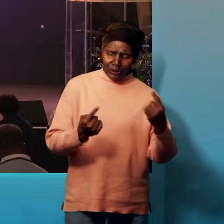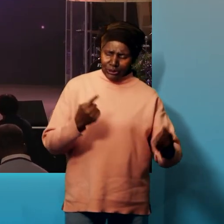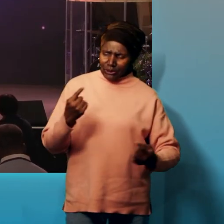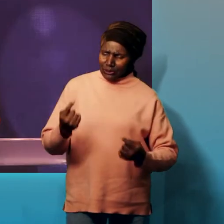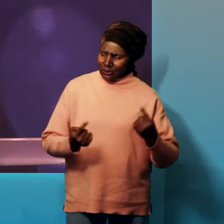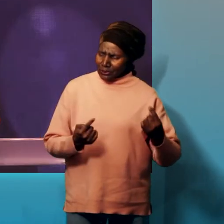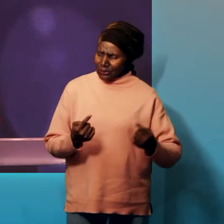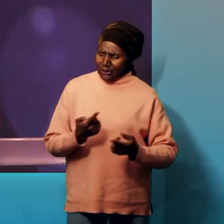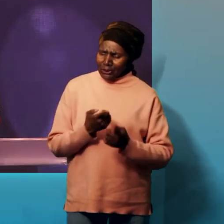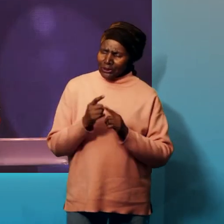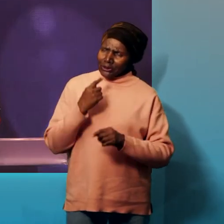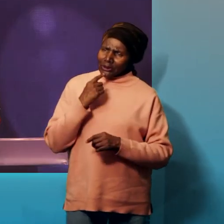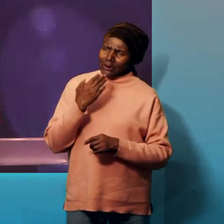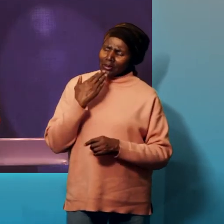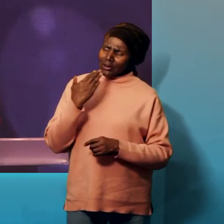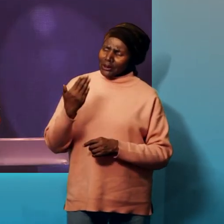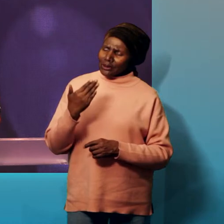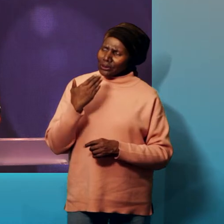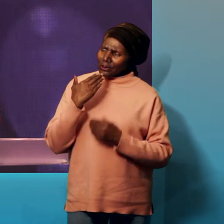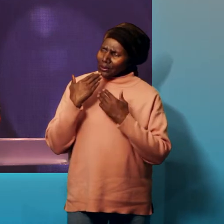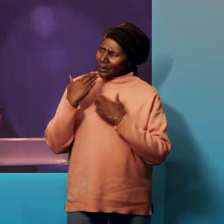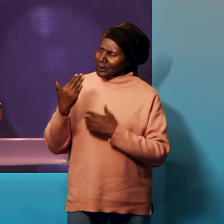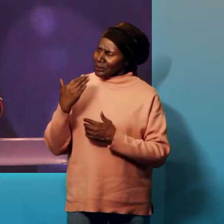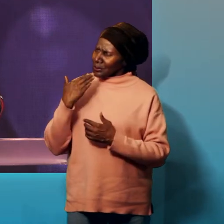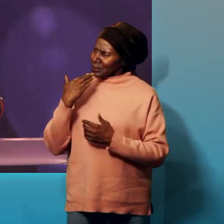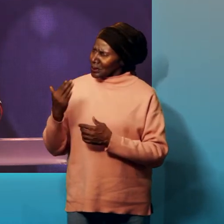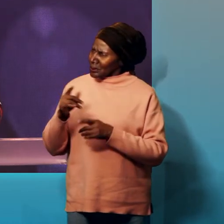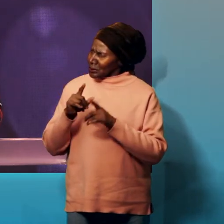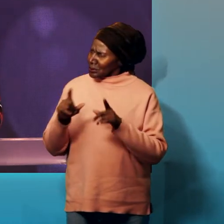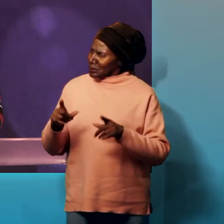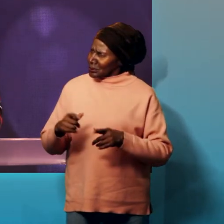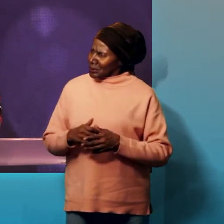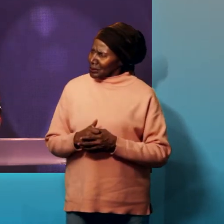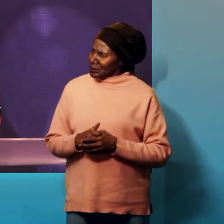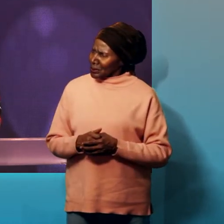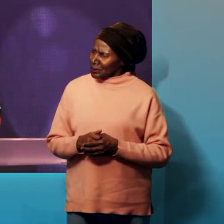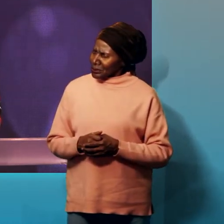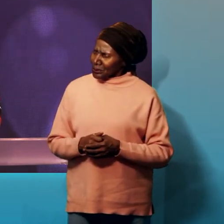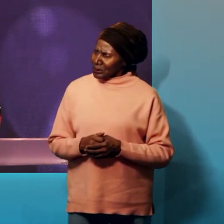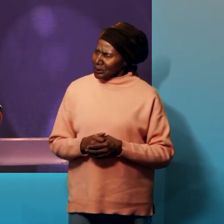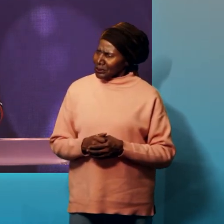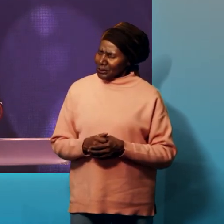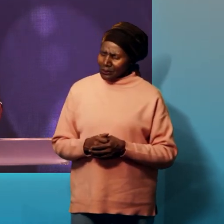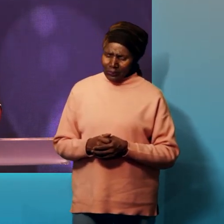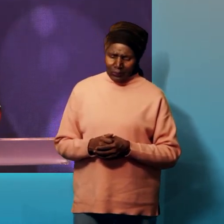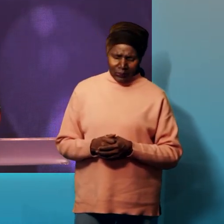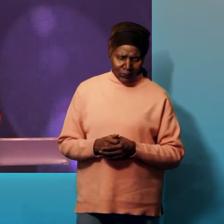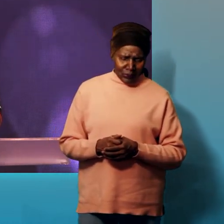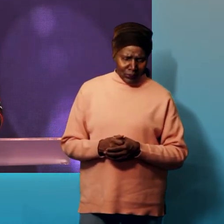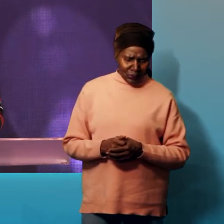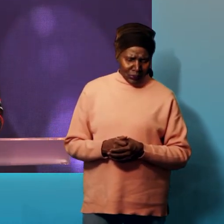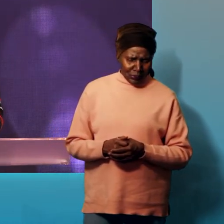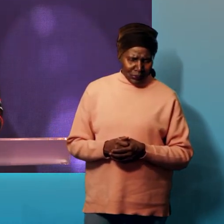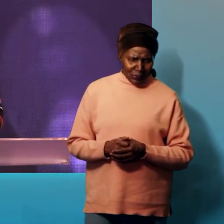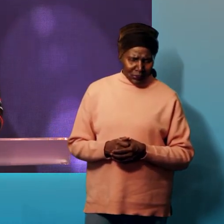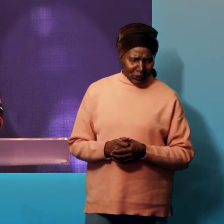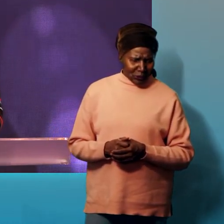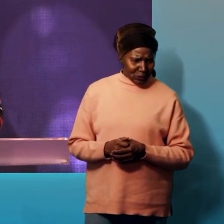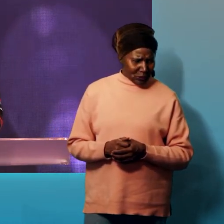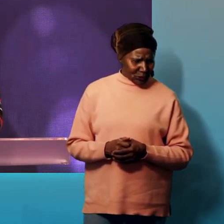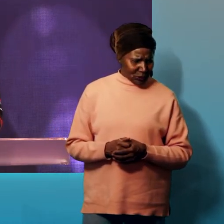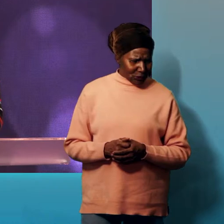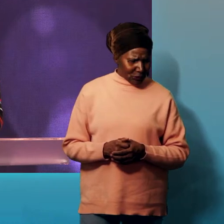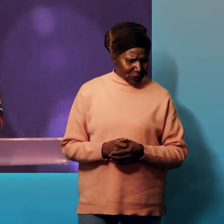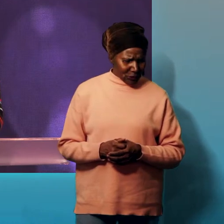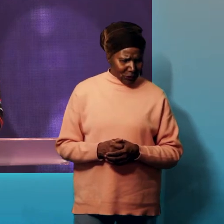say thank you. Thank you. Thank you, Lord. And we pray that this Easter, we will have a fresh revelation of